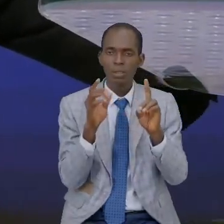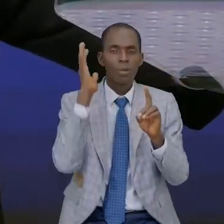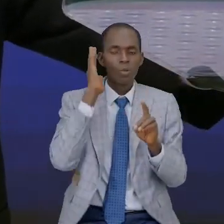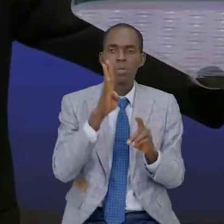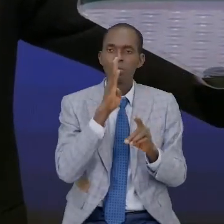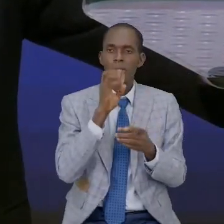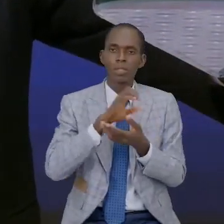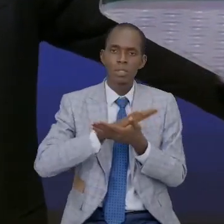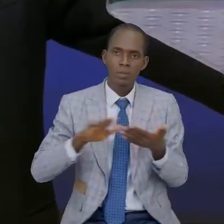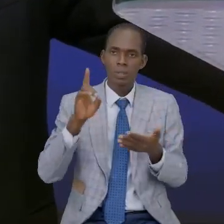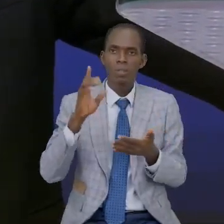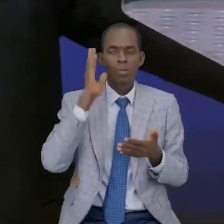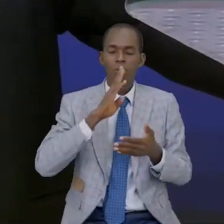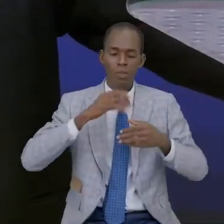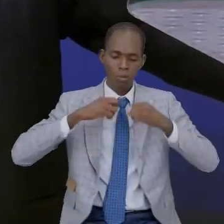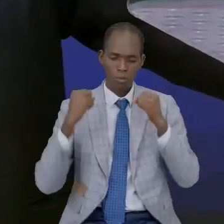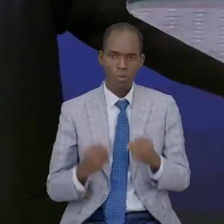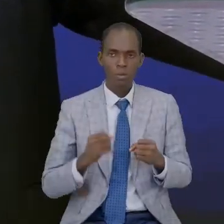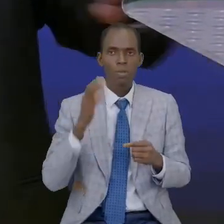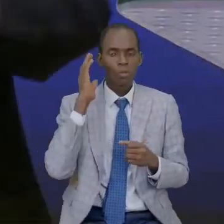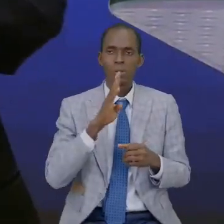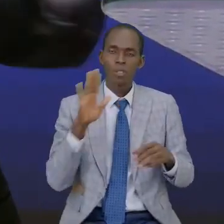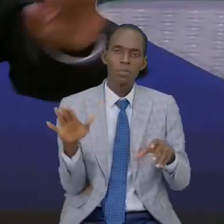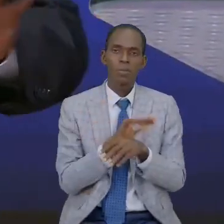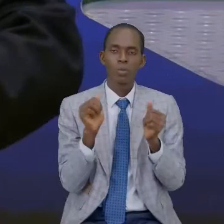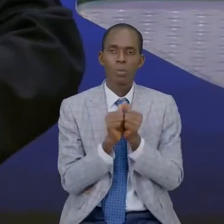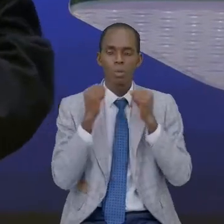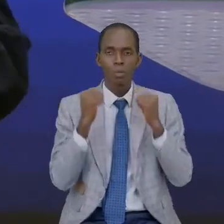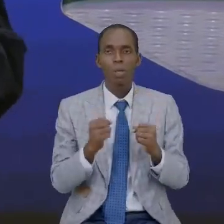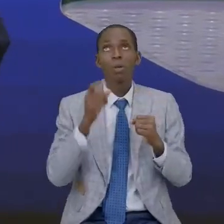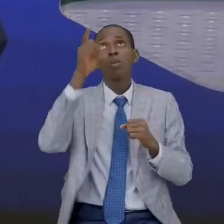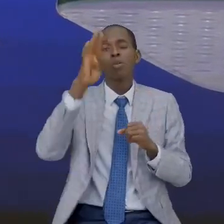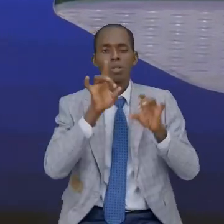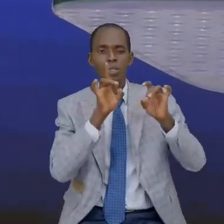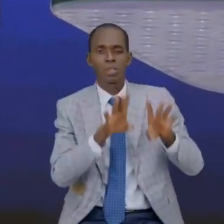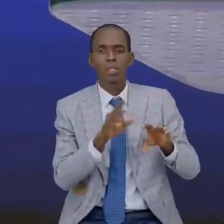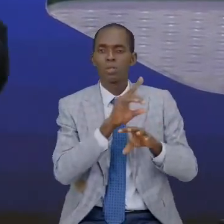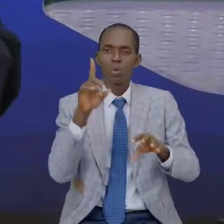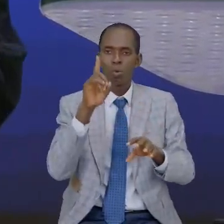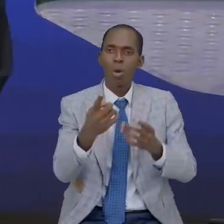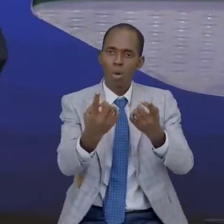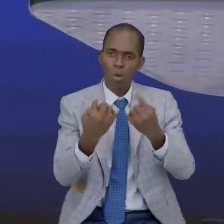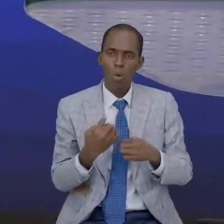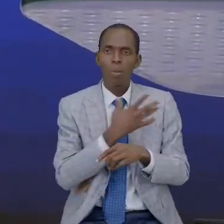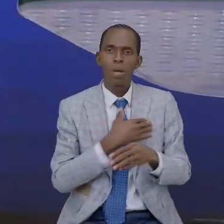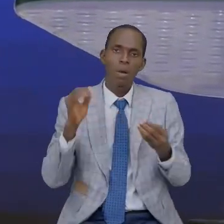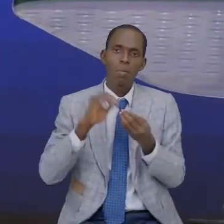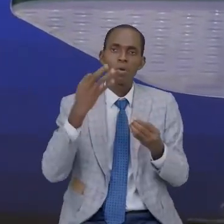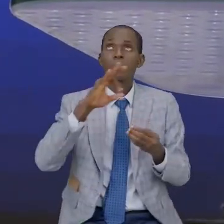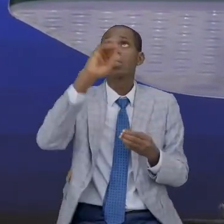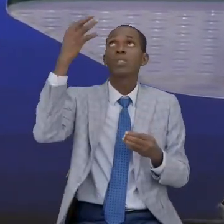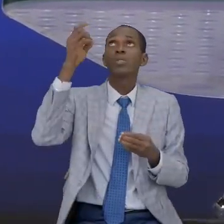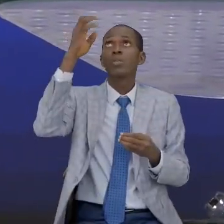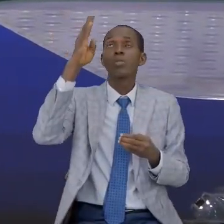saved, will be sanctified, will be strengthened, will be empowered. God rejects no one. Come, and more of the grace of